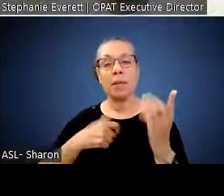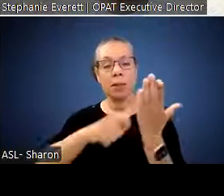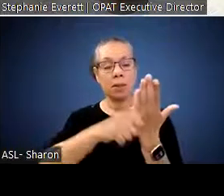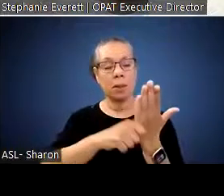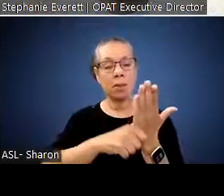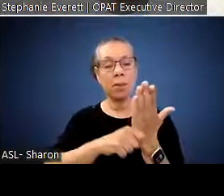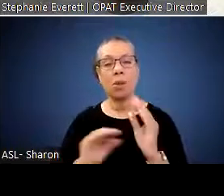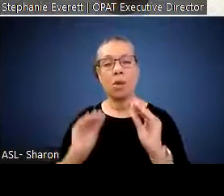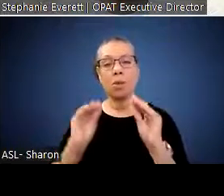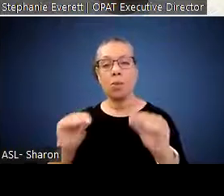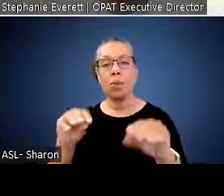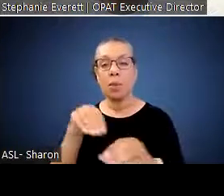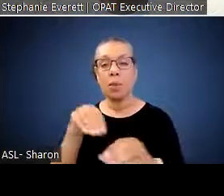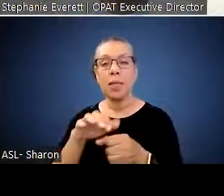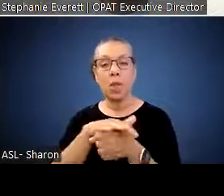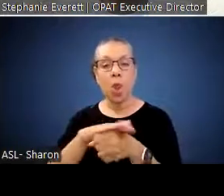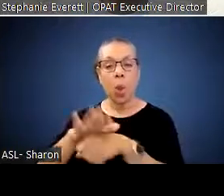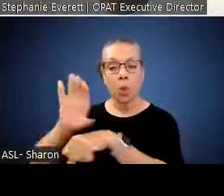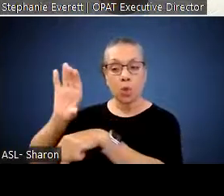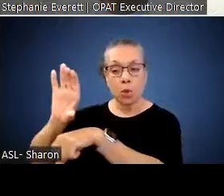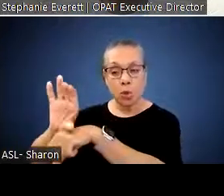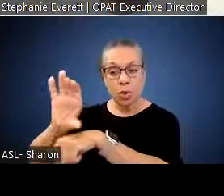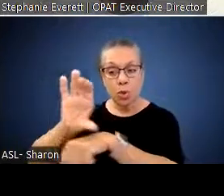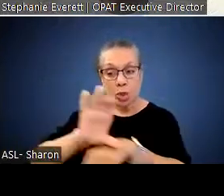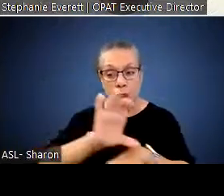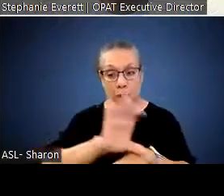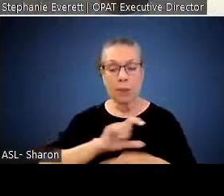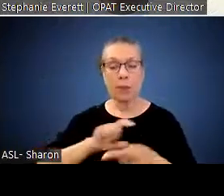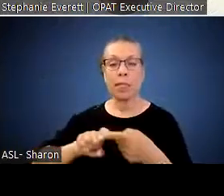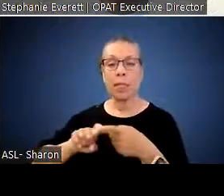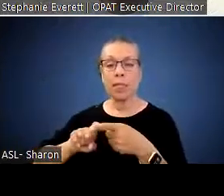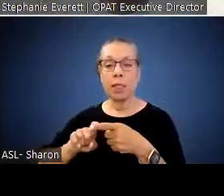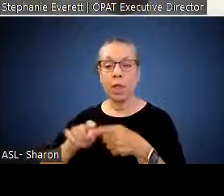local churches and businesses,